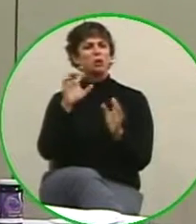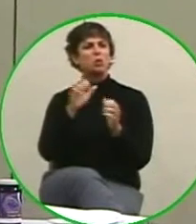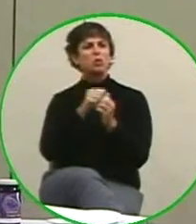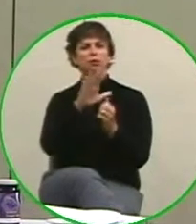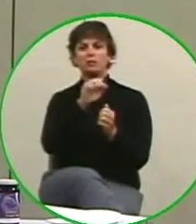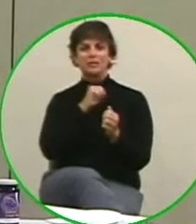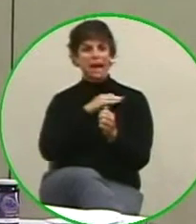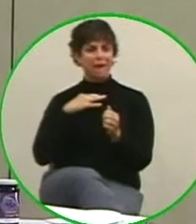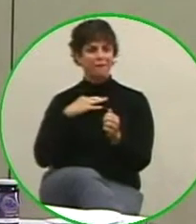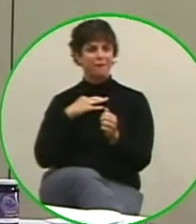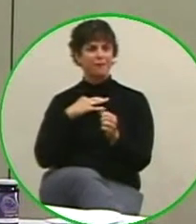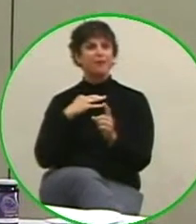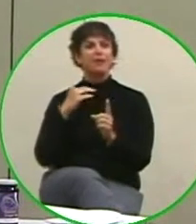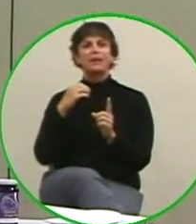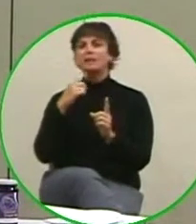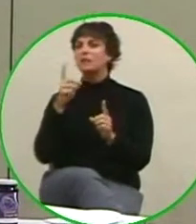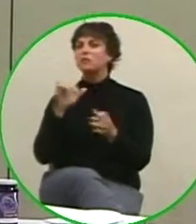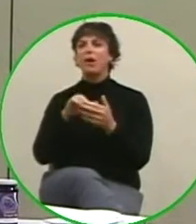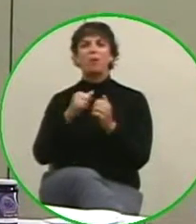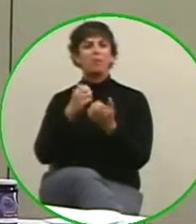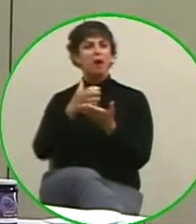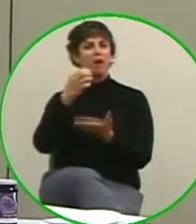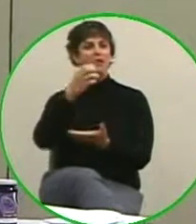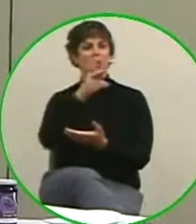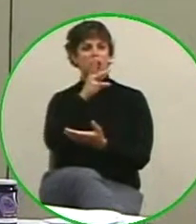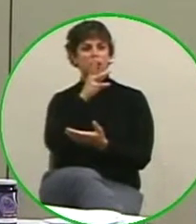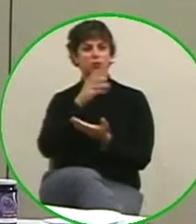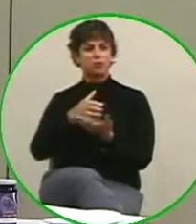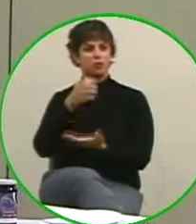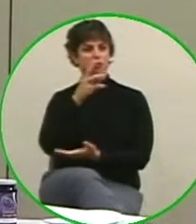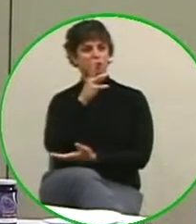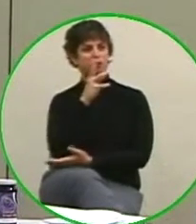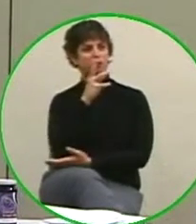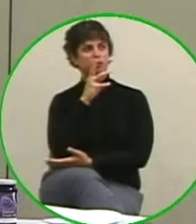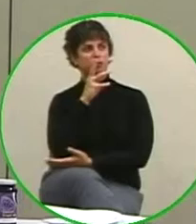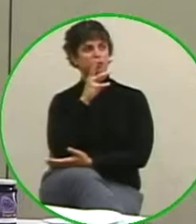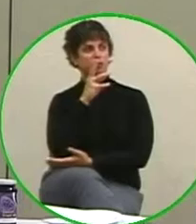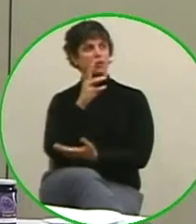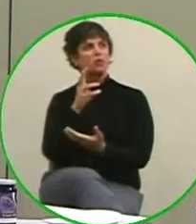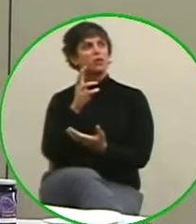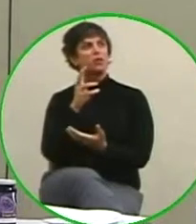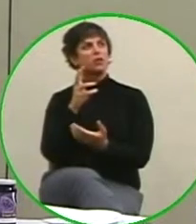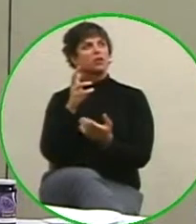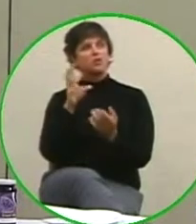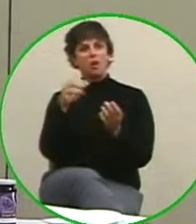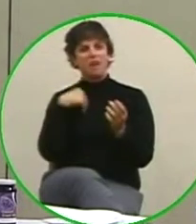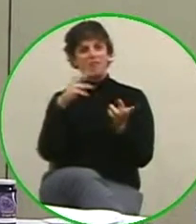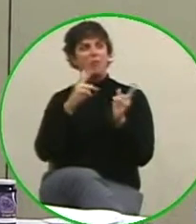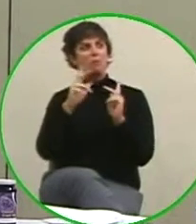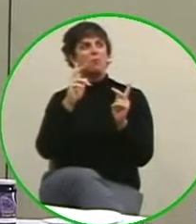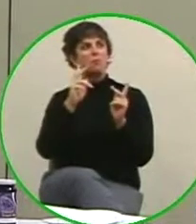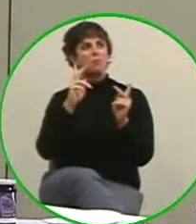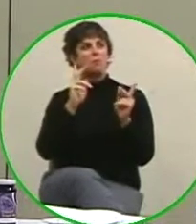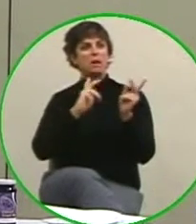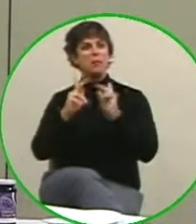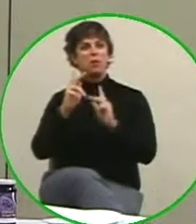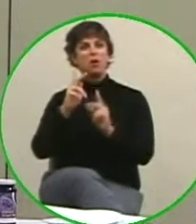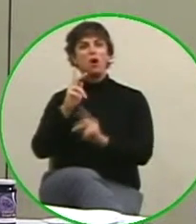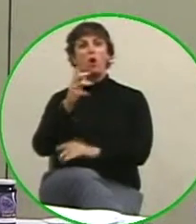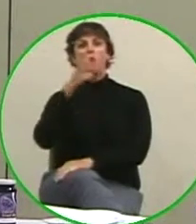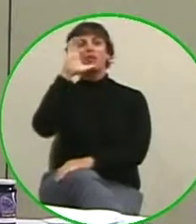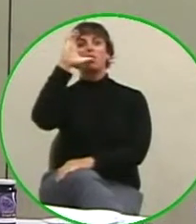sometime, have them do it with a bottle of water. And what you'll get is people holding the water, but it never says to tip it